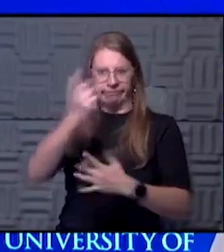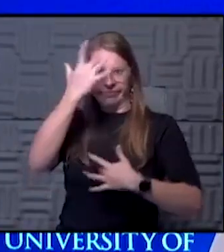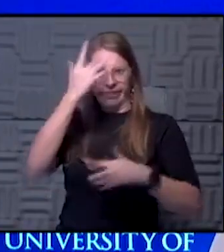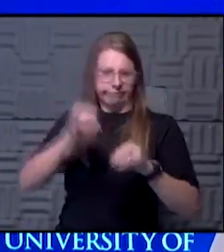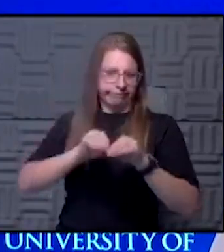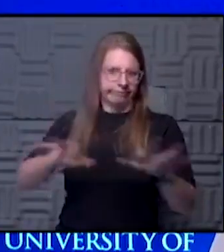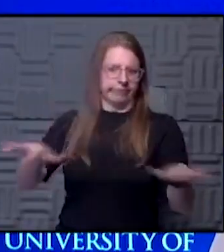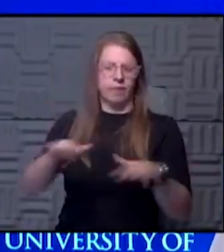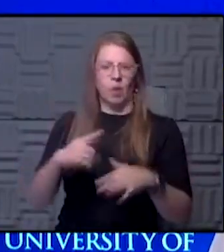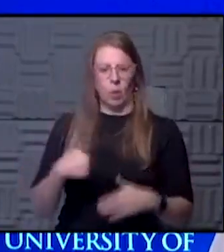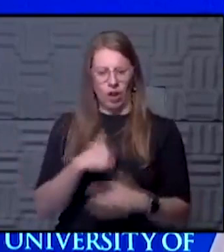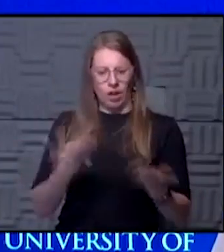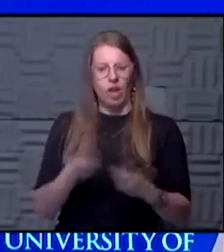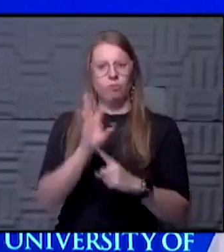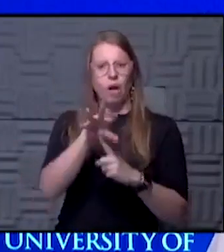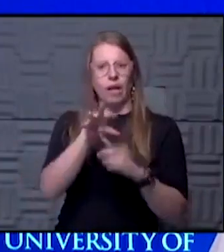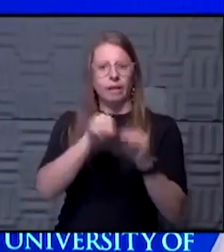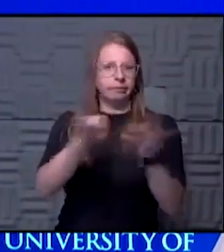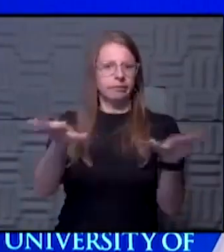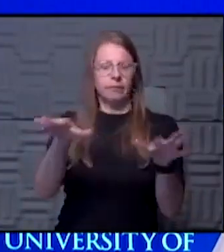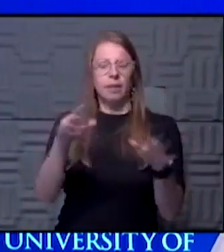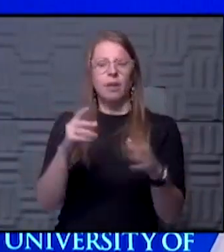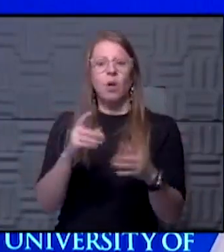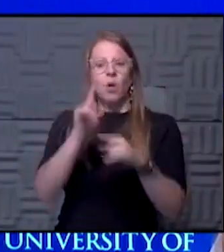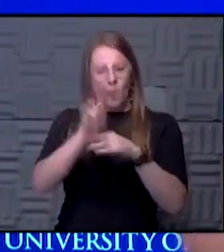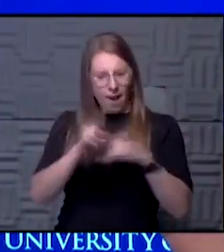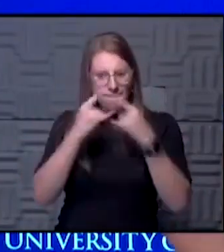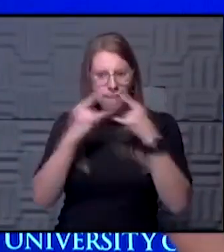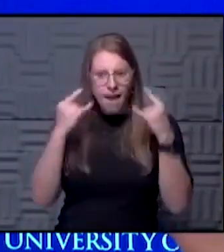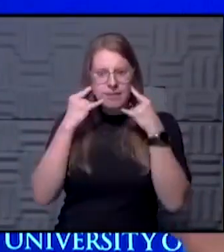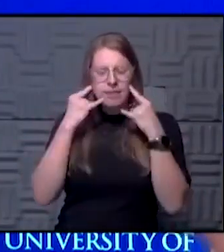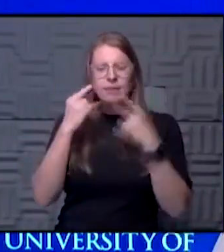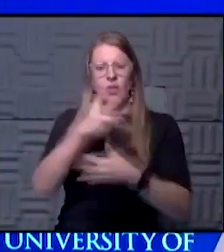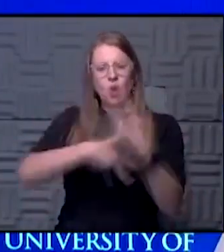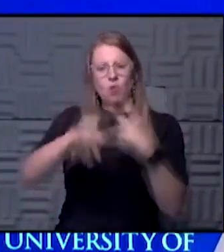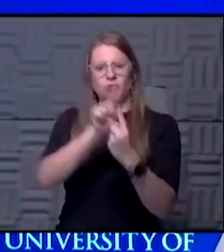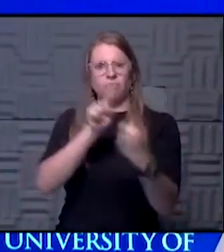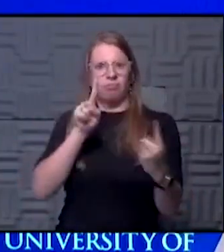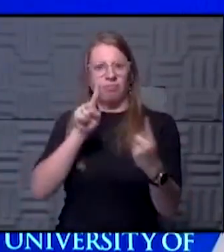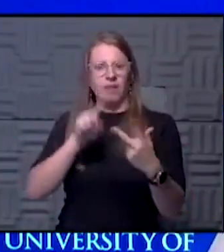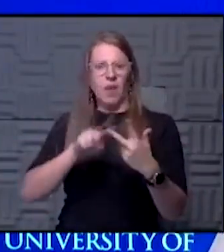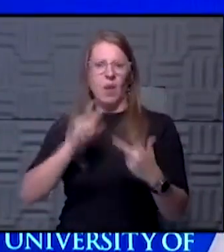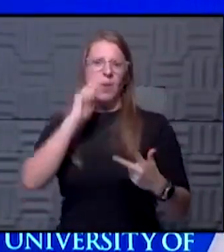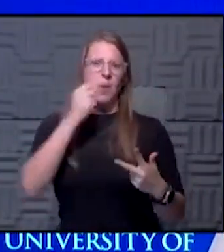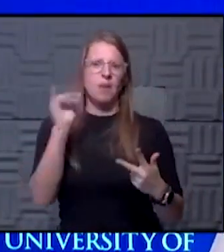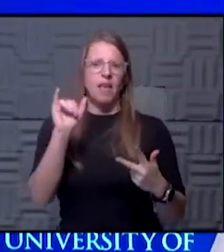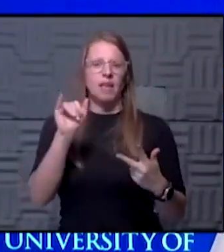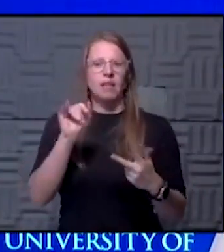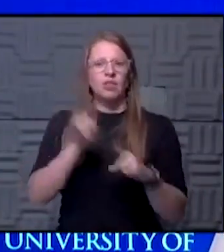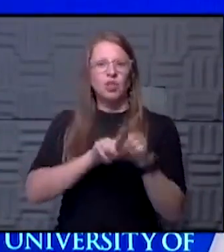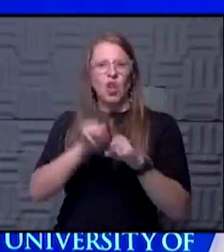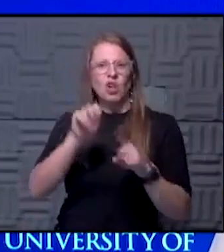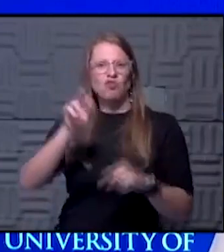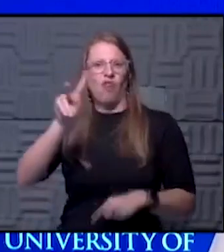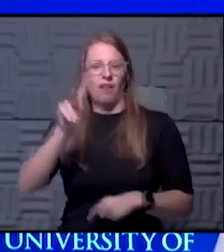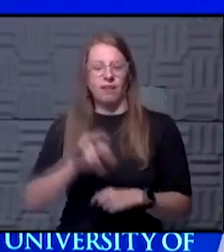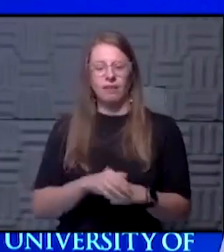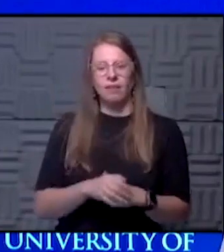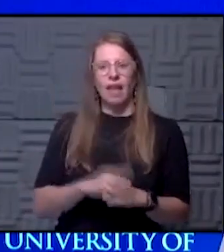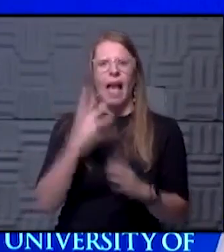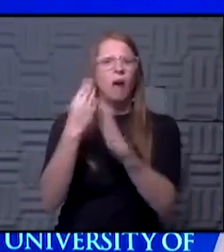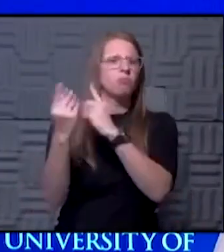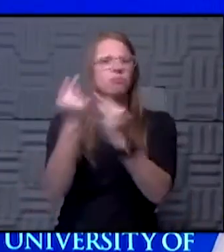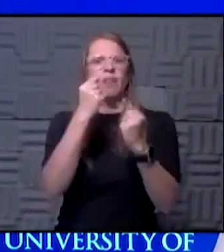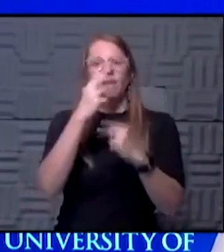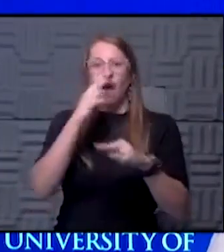we are right here to broadcast and talk to you. Wear a mask, stay socially distanced, be cool like Star Trek, and get out there, have